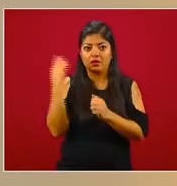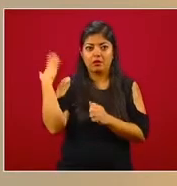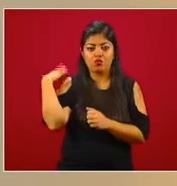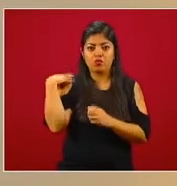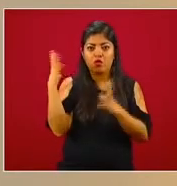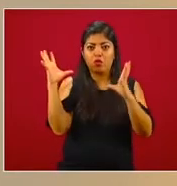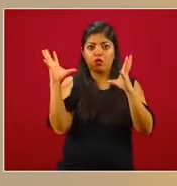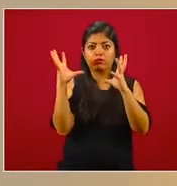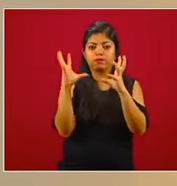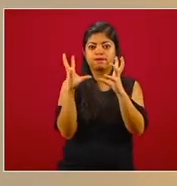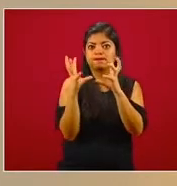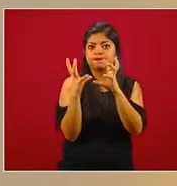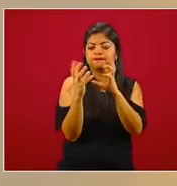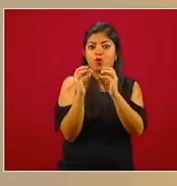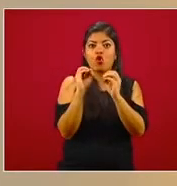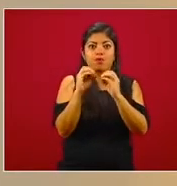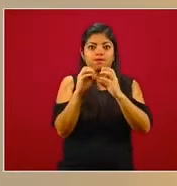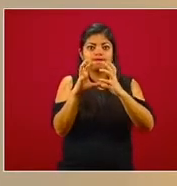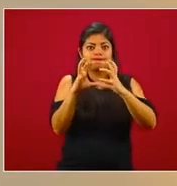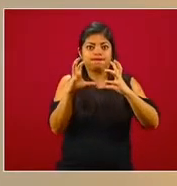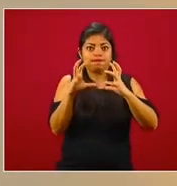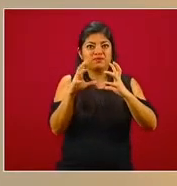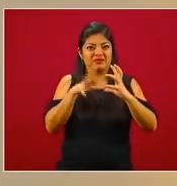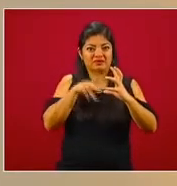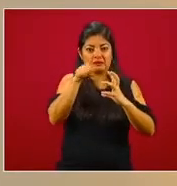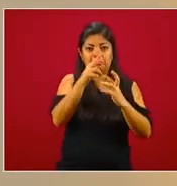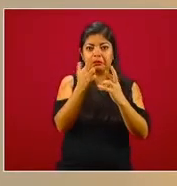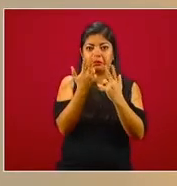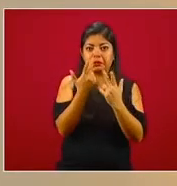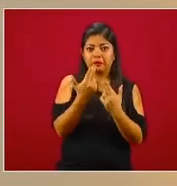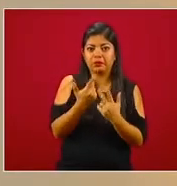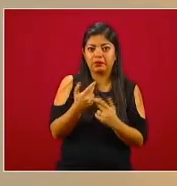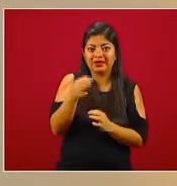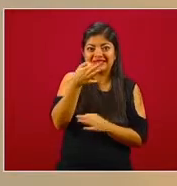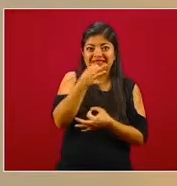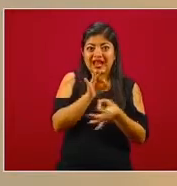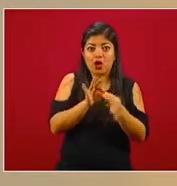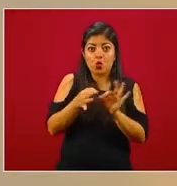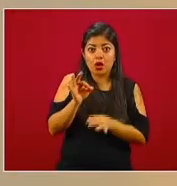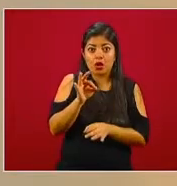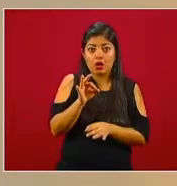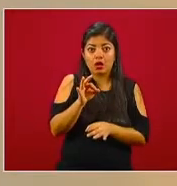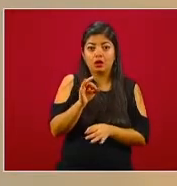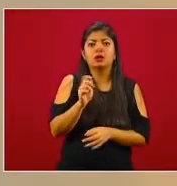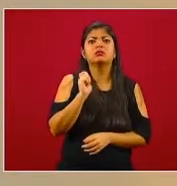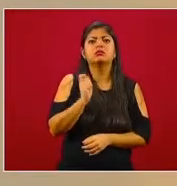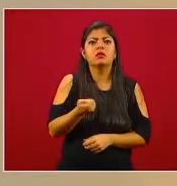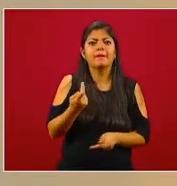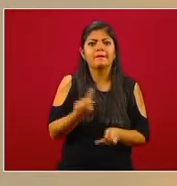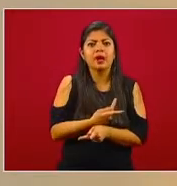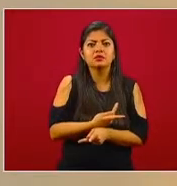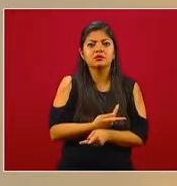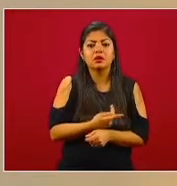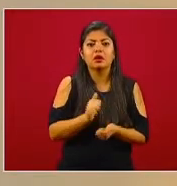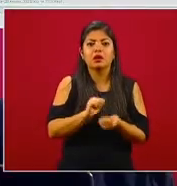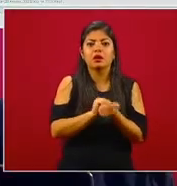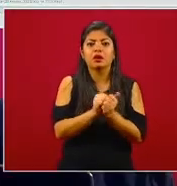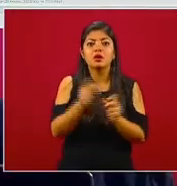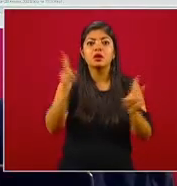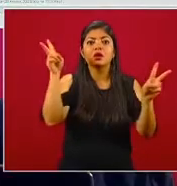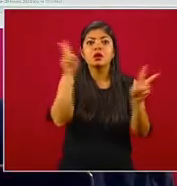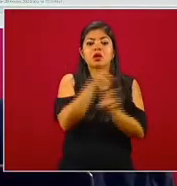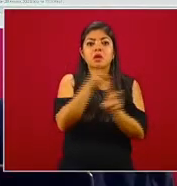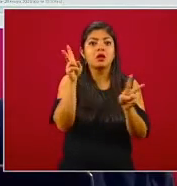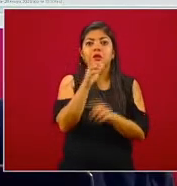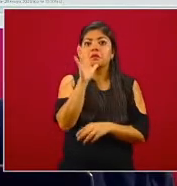y done destrucción so because del of el COVID interior de 19 los due to pulmones, the de las células de los inflammation that it pulmones, causes or lo the que ocurre es que destruction that empieza it a causes perder la on the capacidad de cells